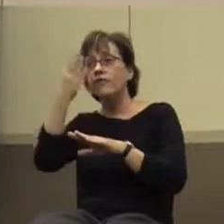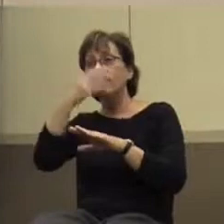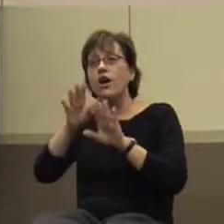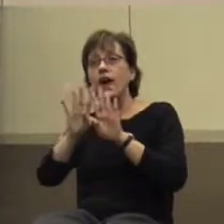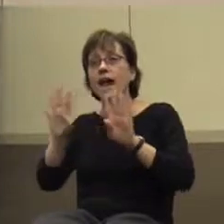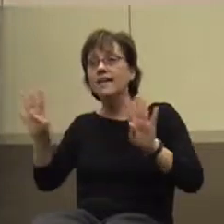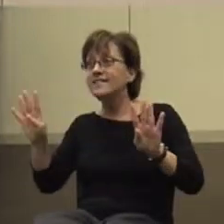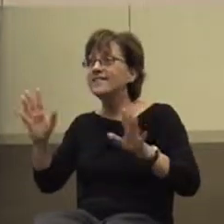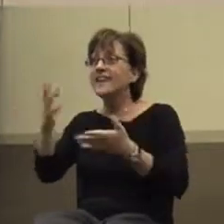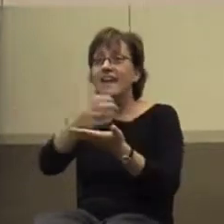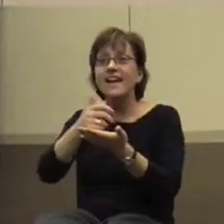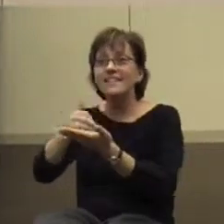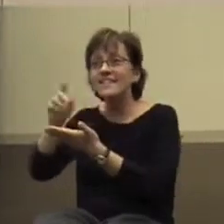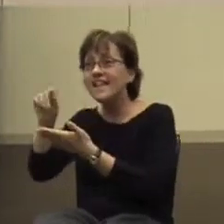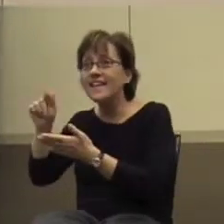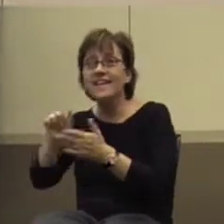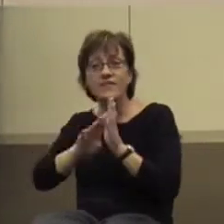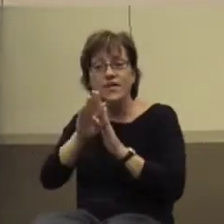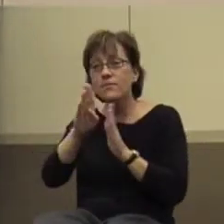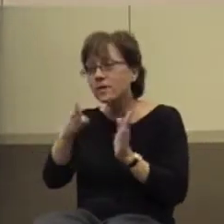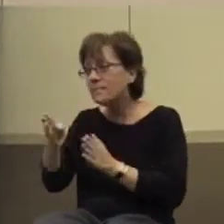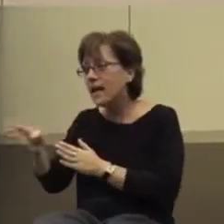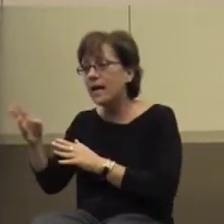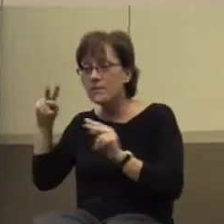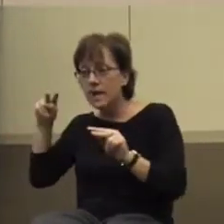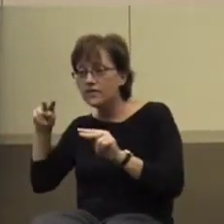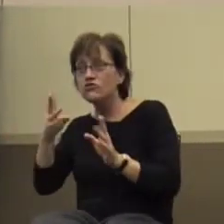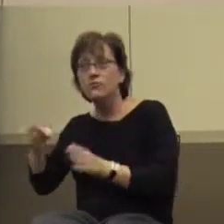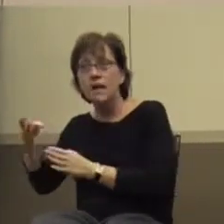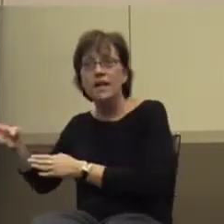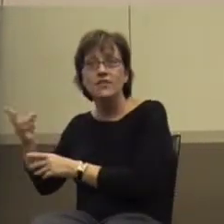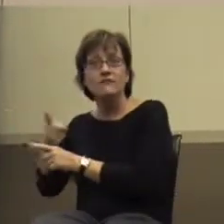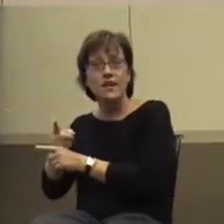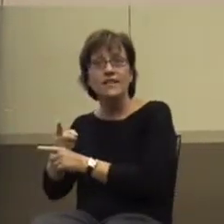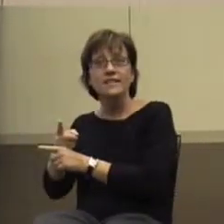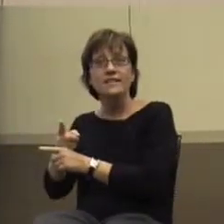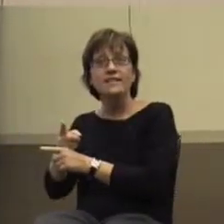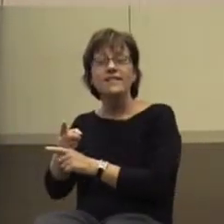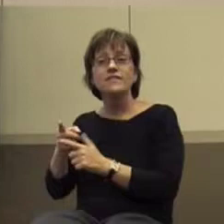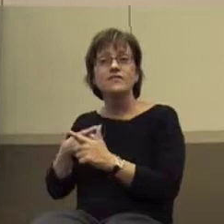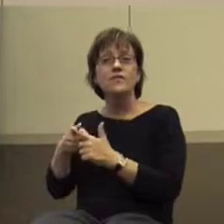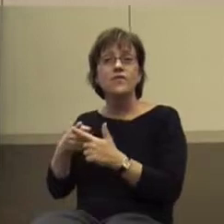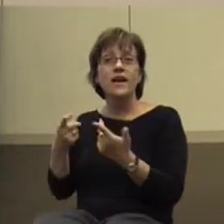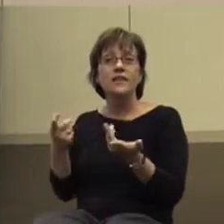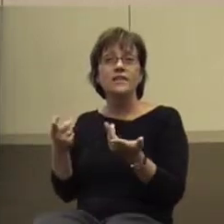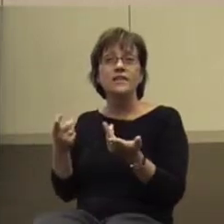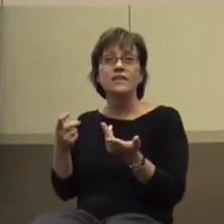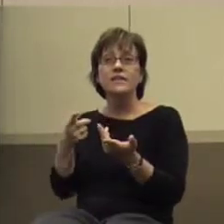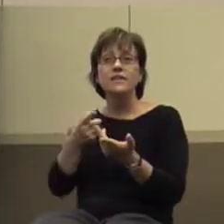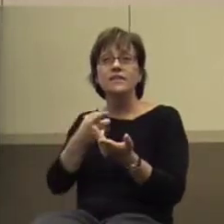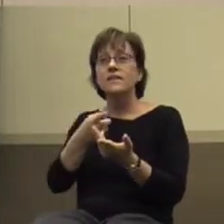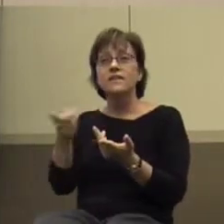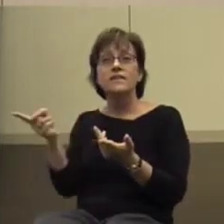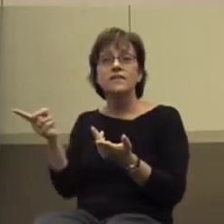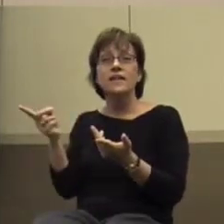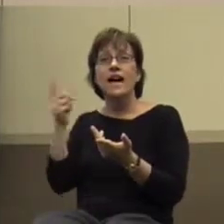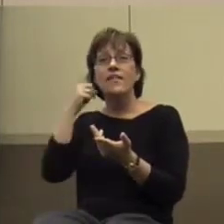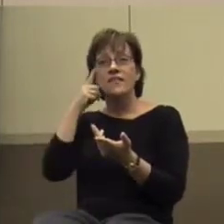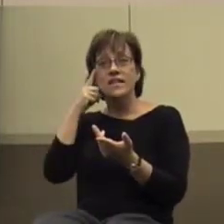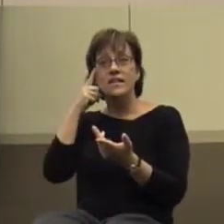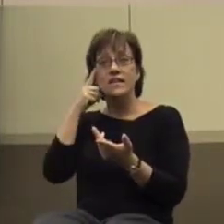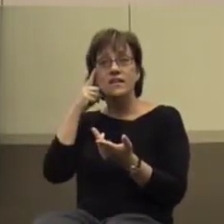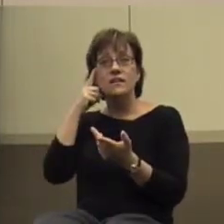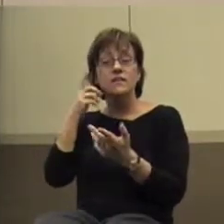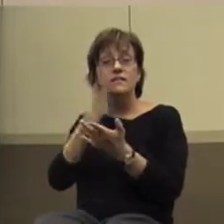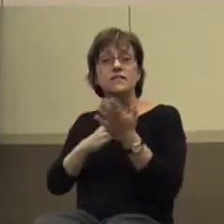right? Right. So then, and like I think what some people are saying is right. You may be doing some of this